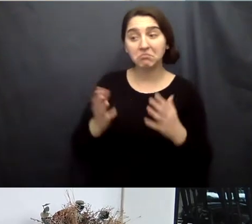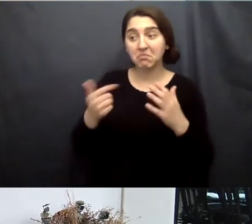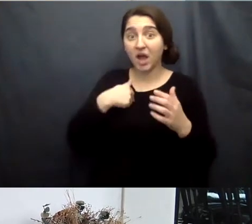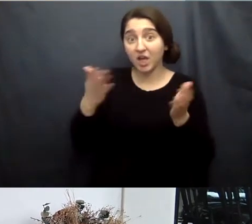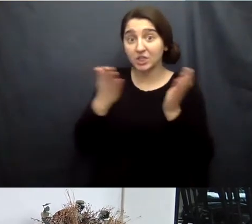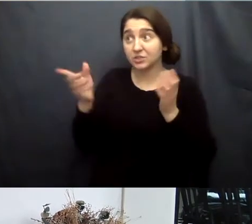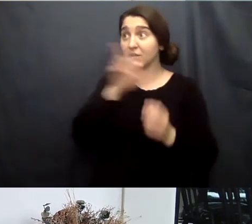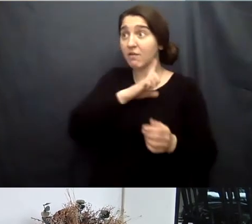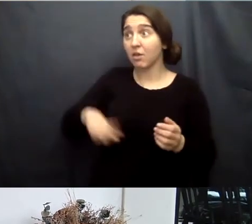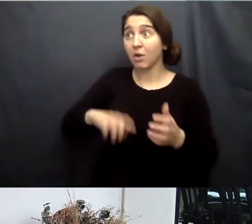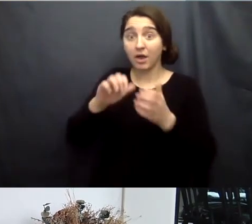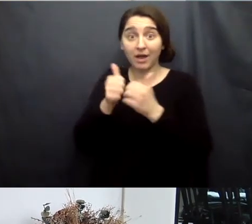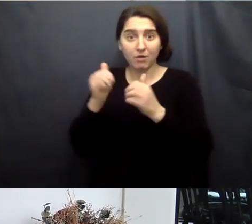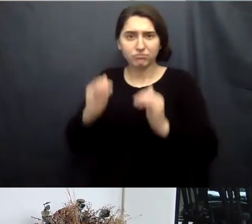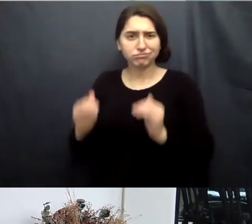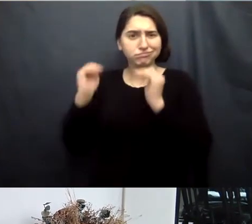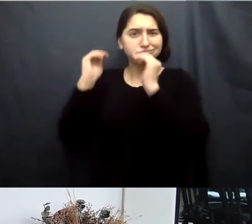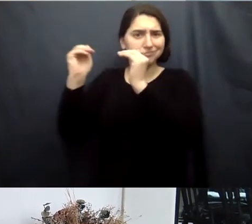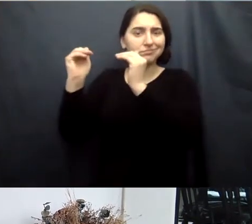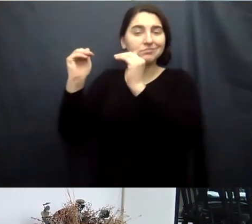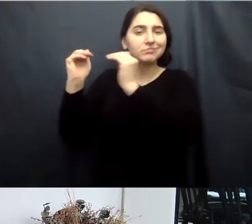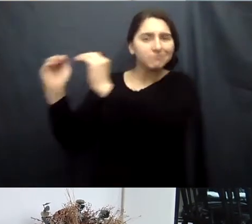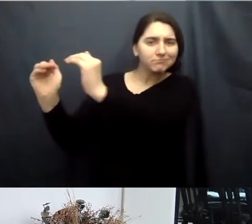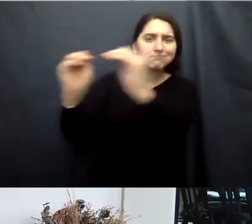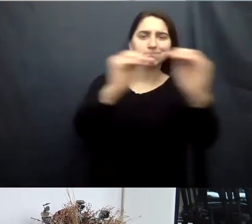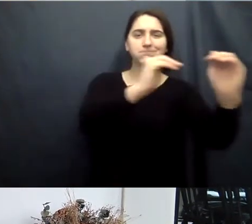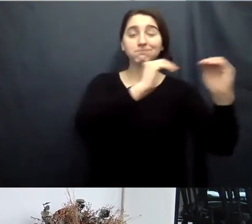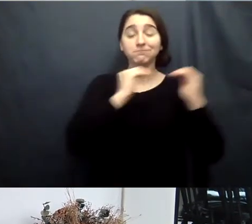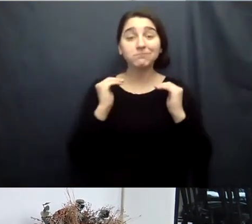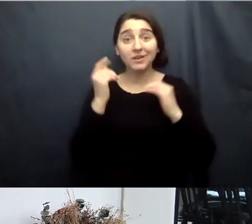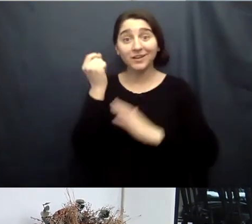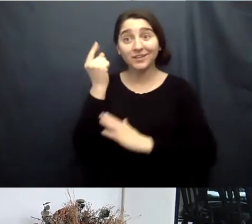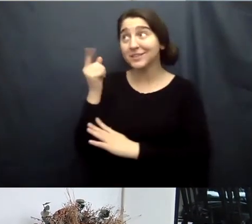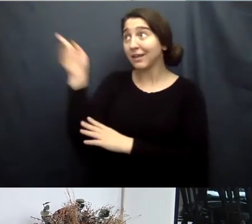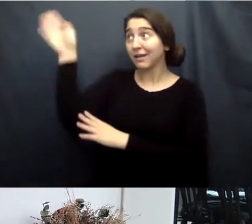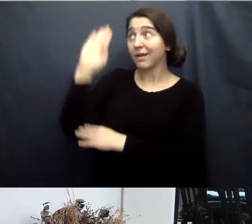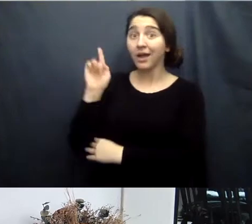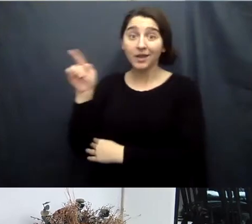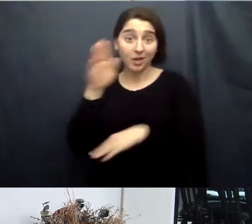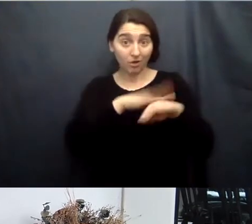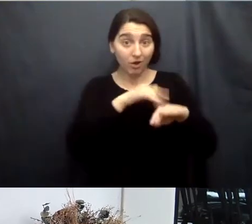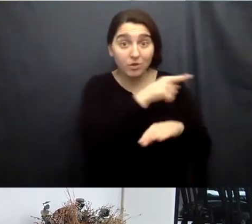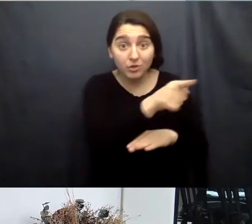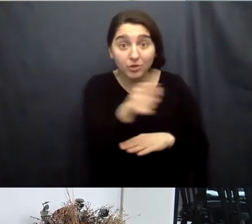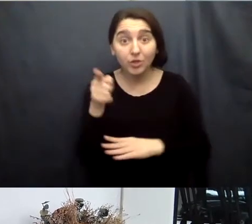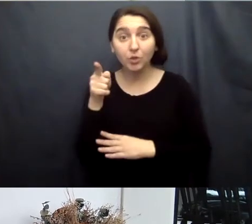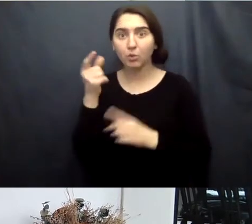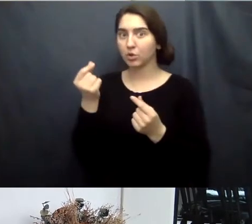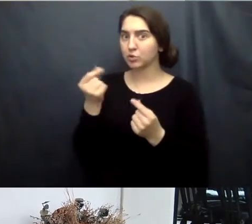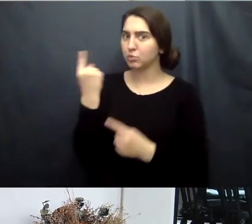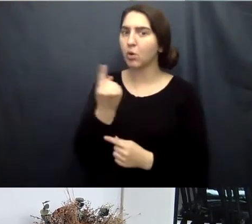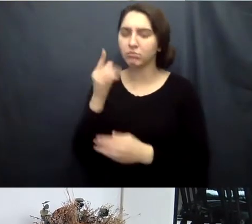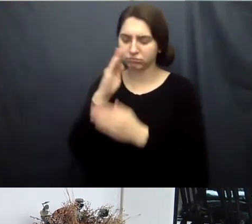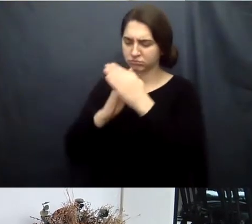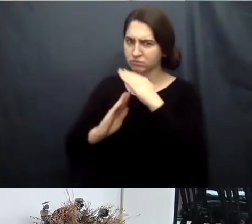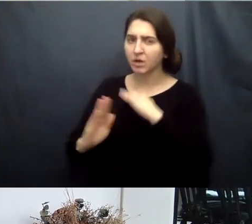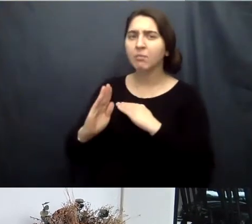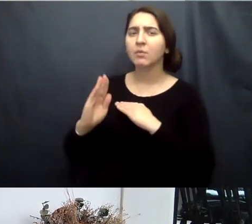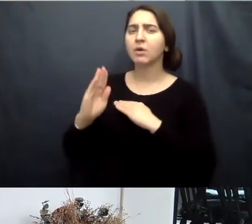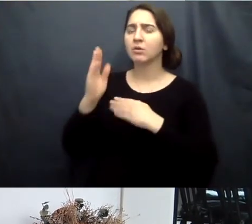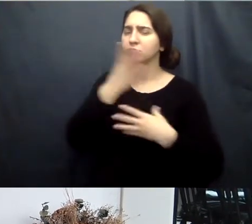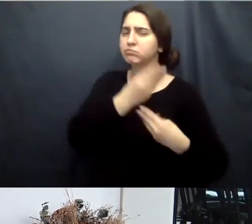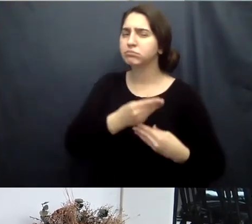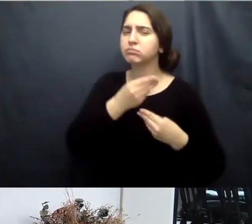life that measures up to the standard of God, and when he called you, be always humble, gentle,